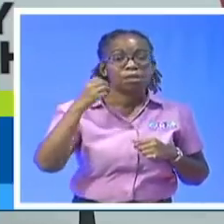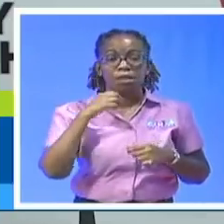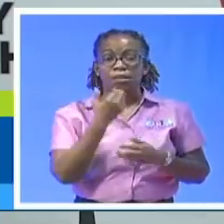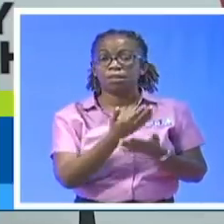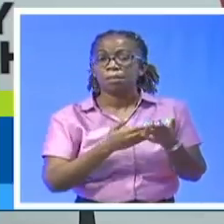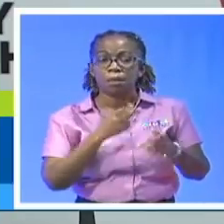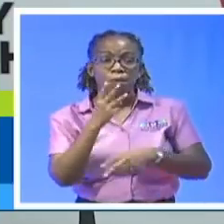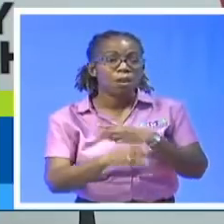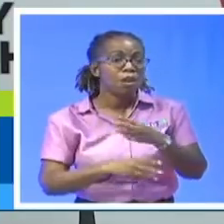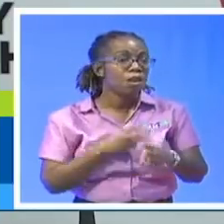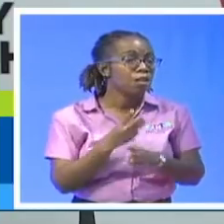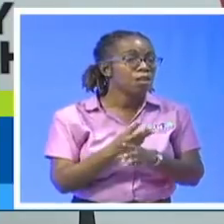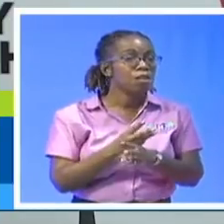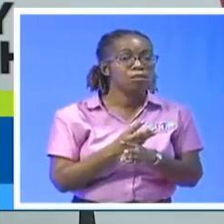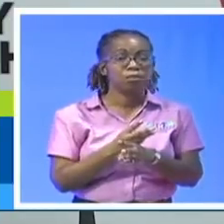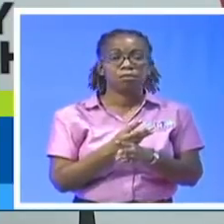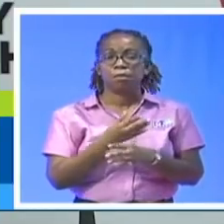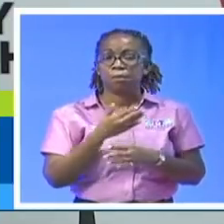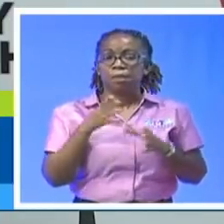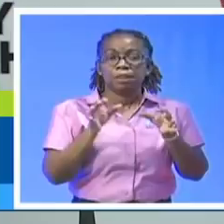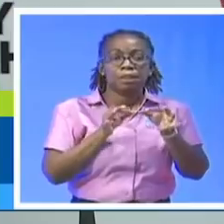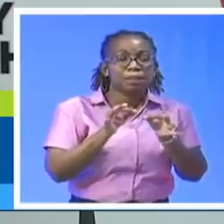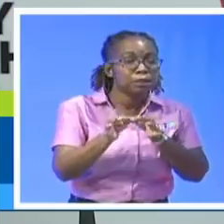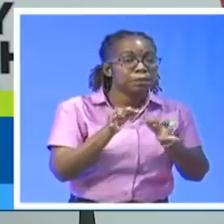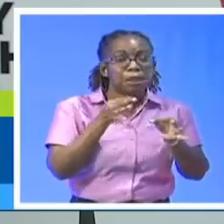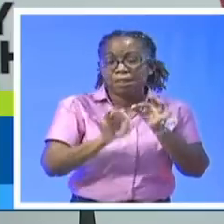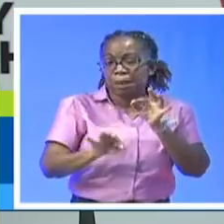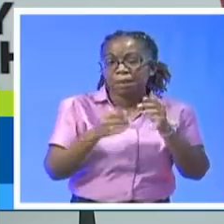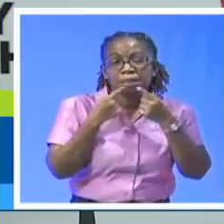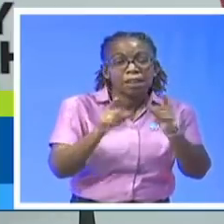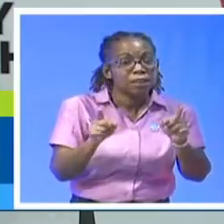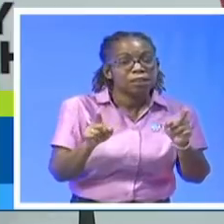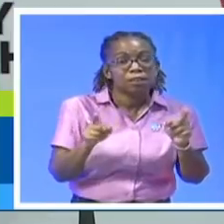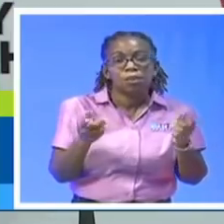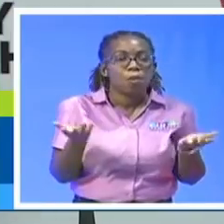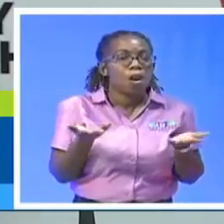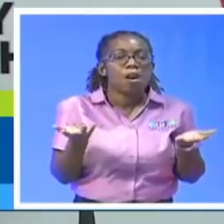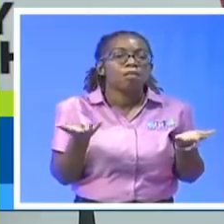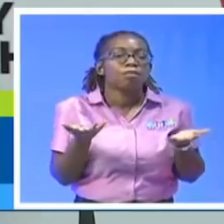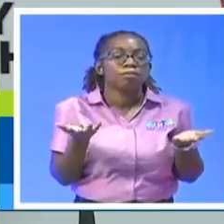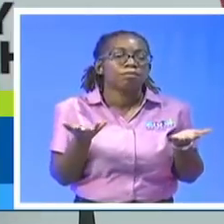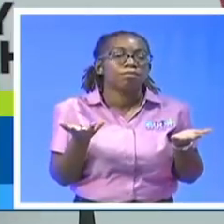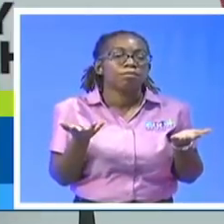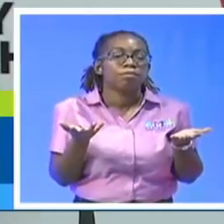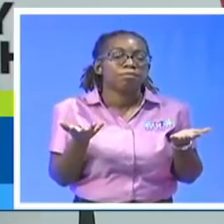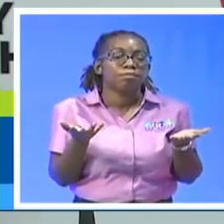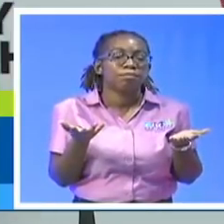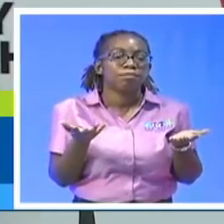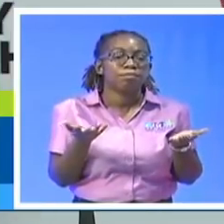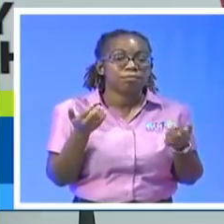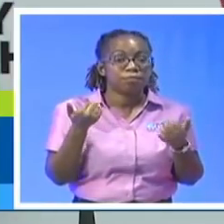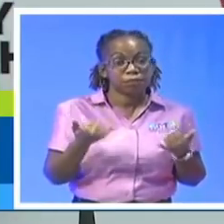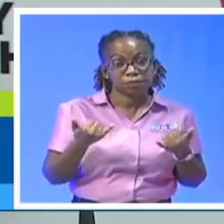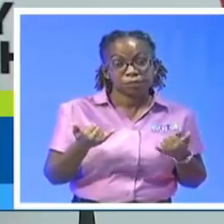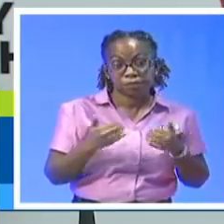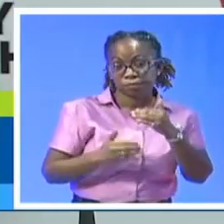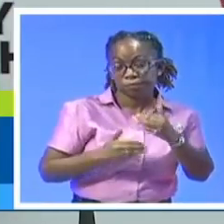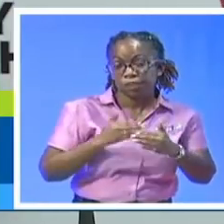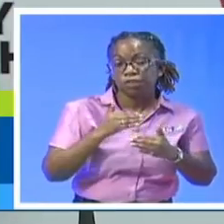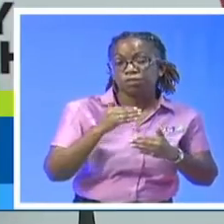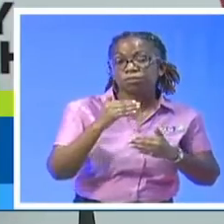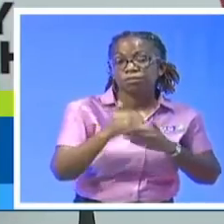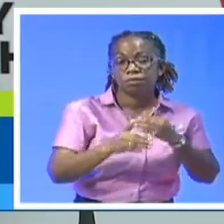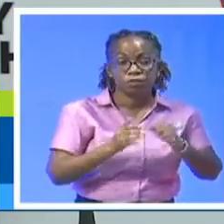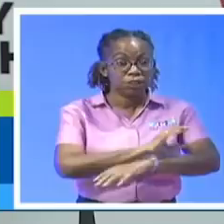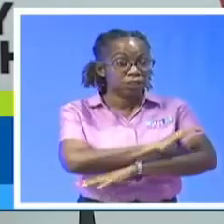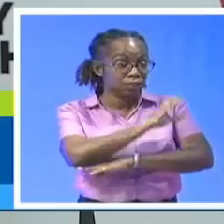So my simple message this morning is that as we move forward into the Christmas